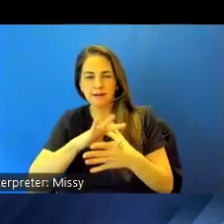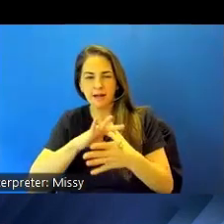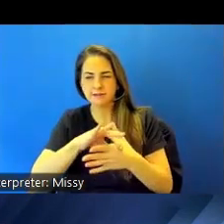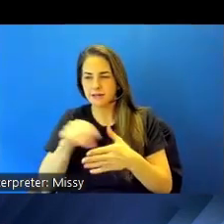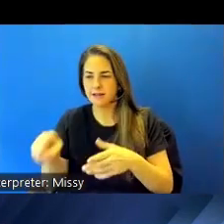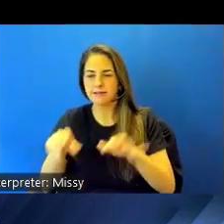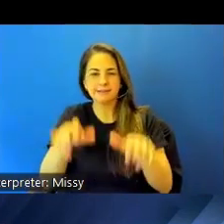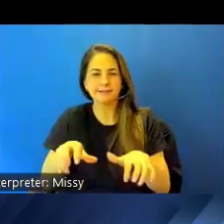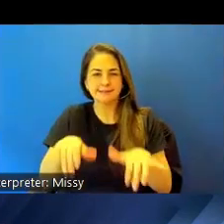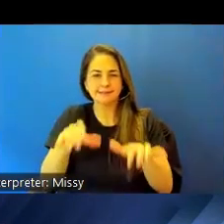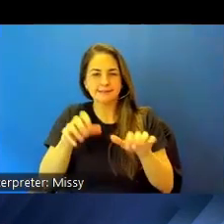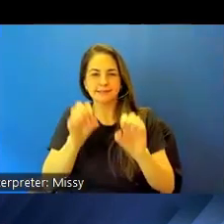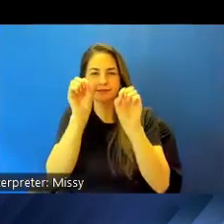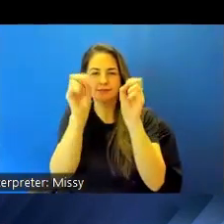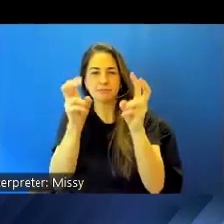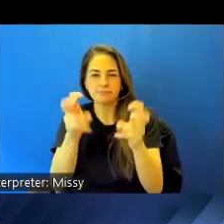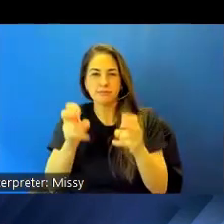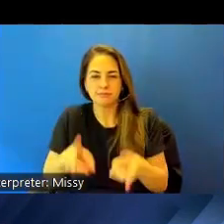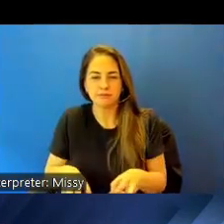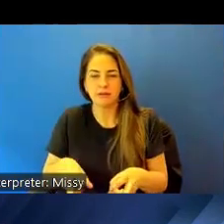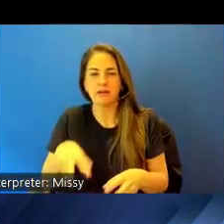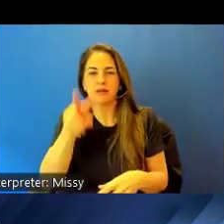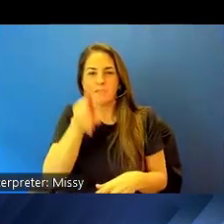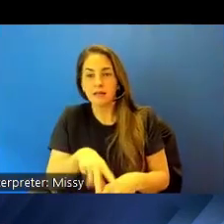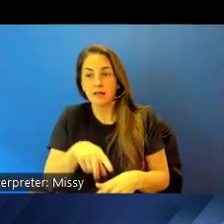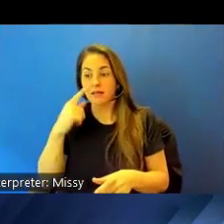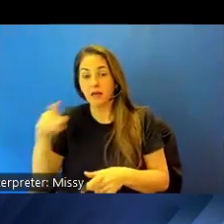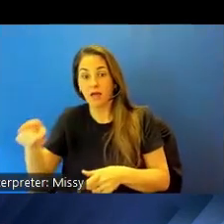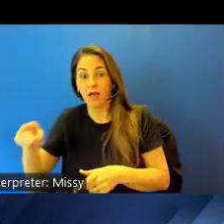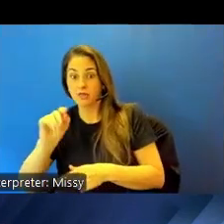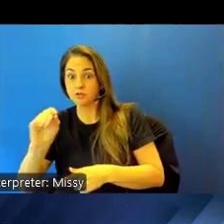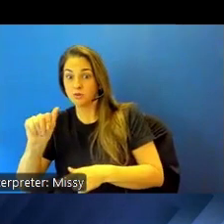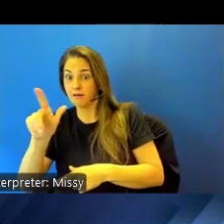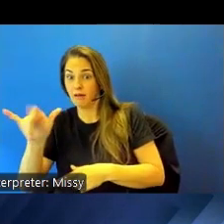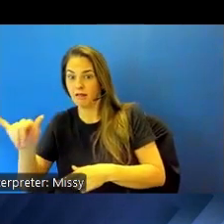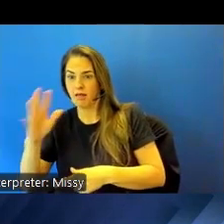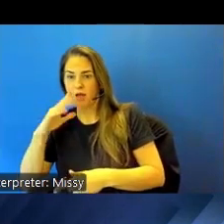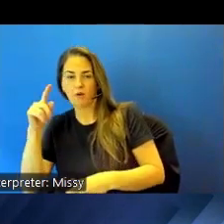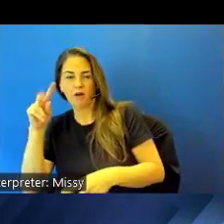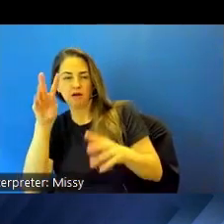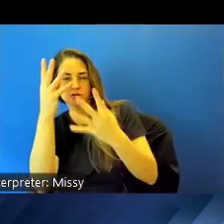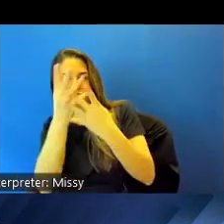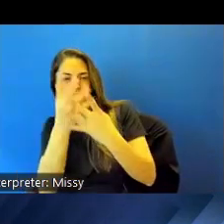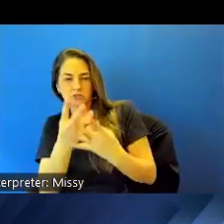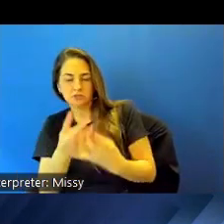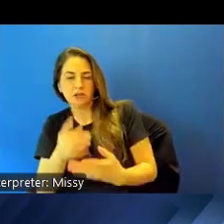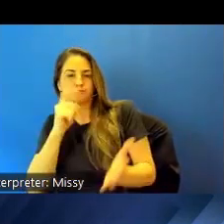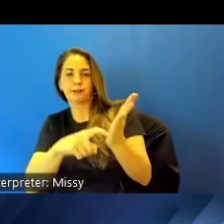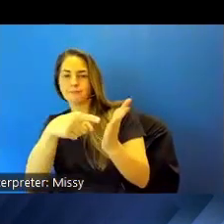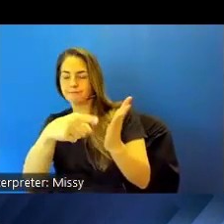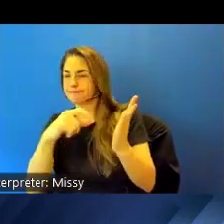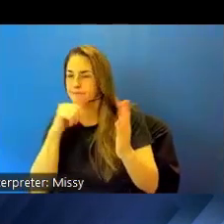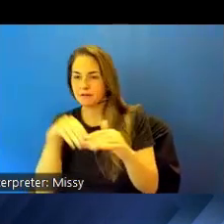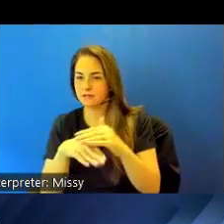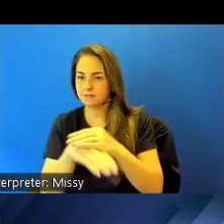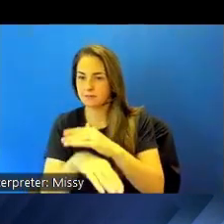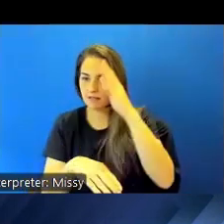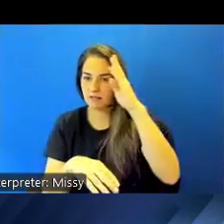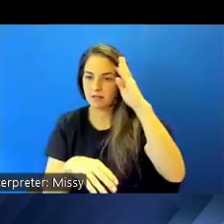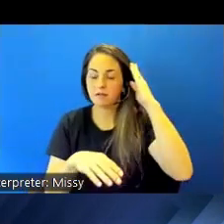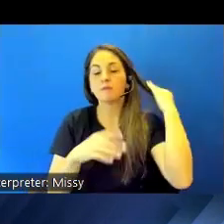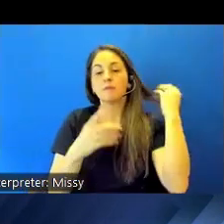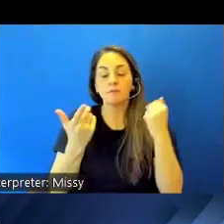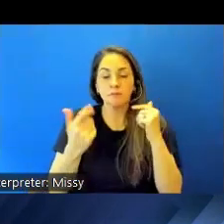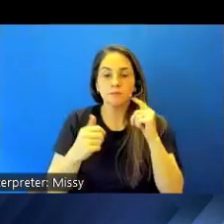in themselves on the Canvas HTML page. It also will help walk an instructor or an